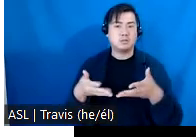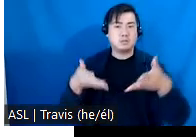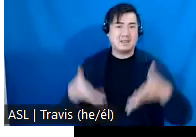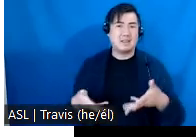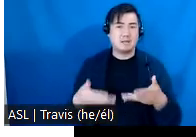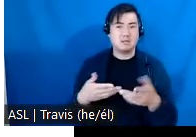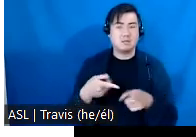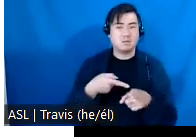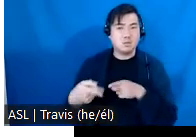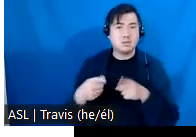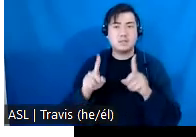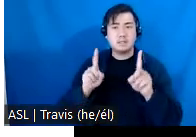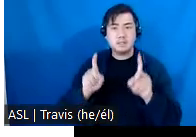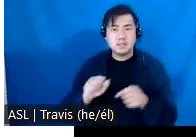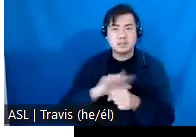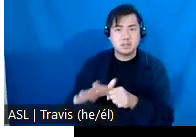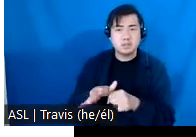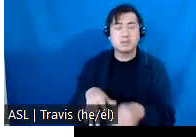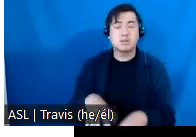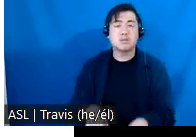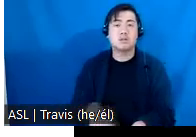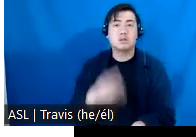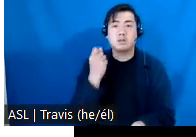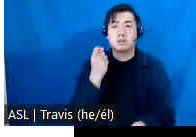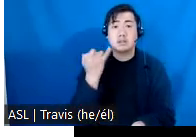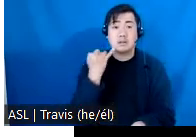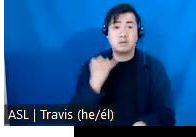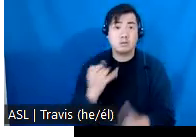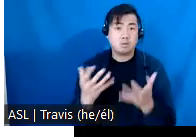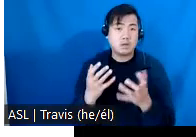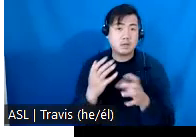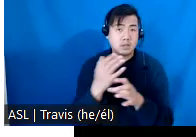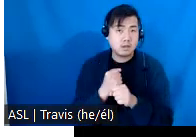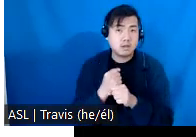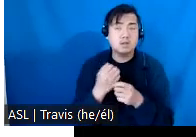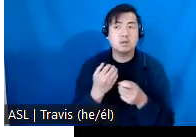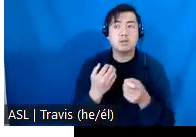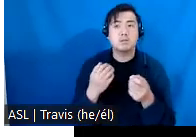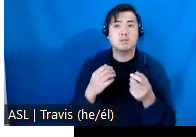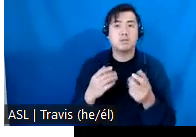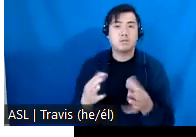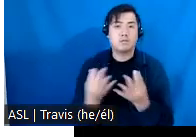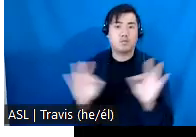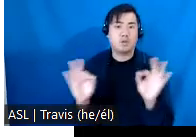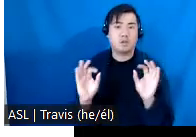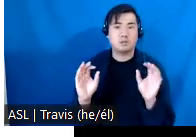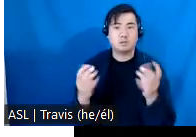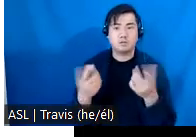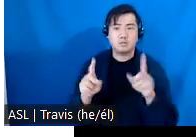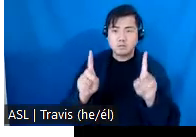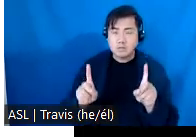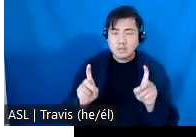County. If you're still looking to obtain free COVID testing sites for a PCR